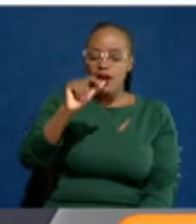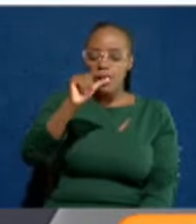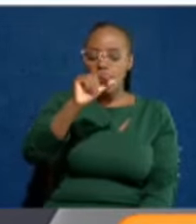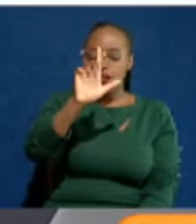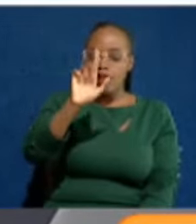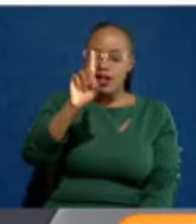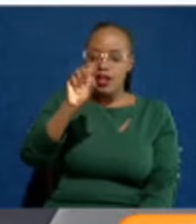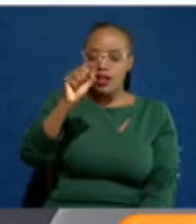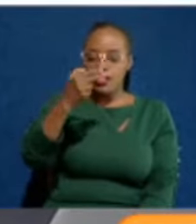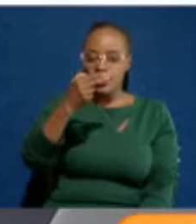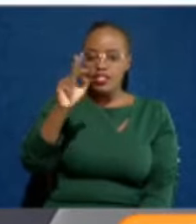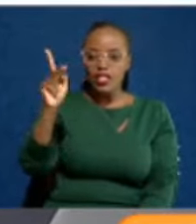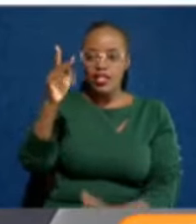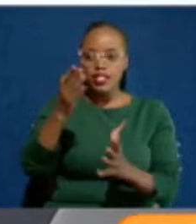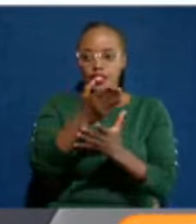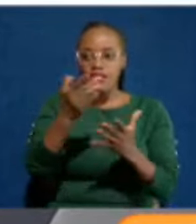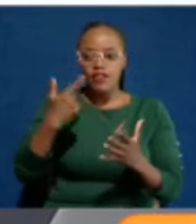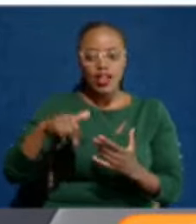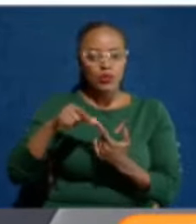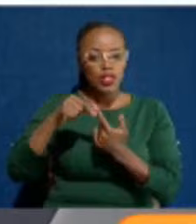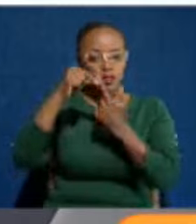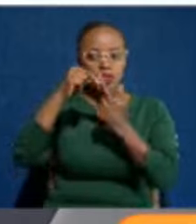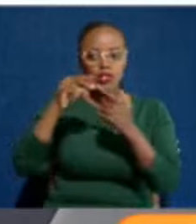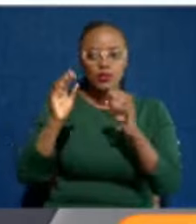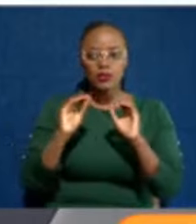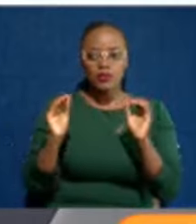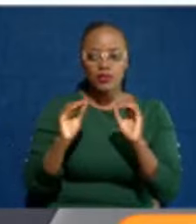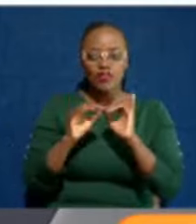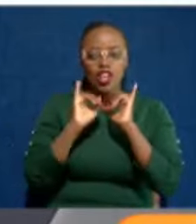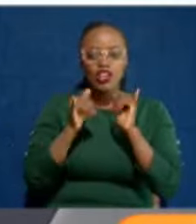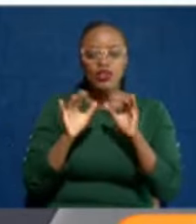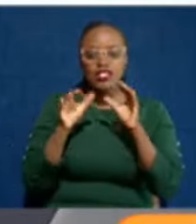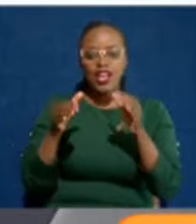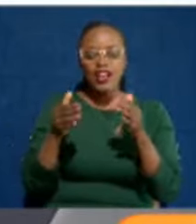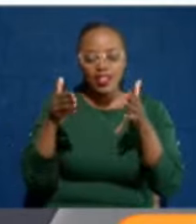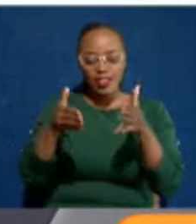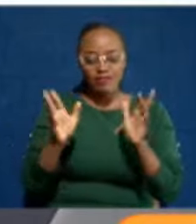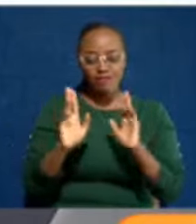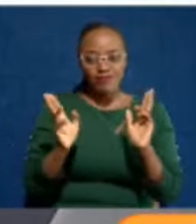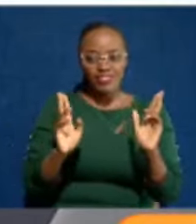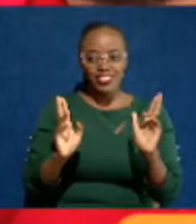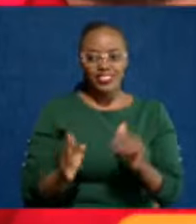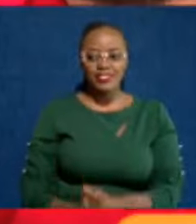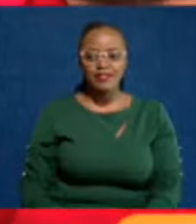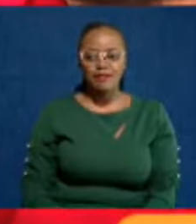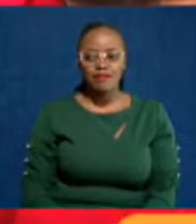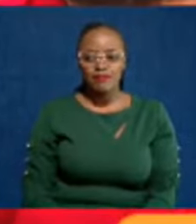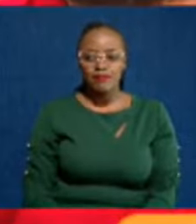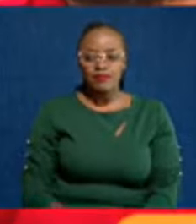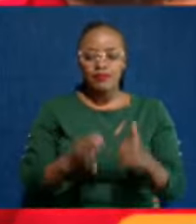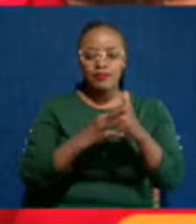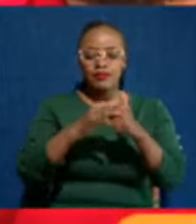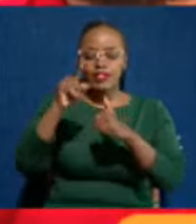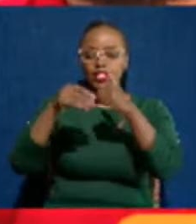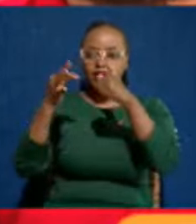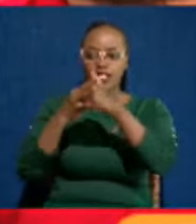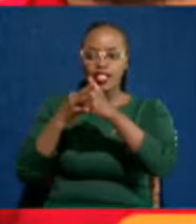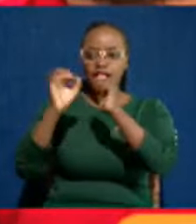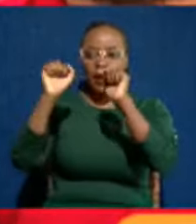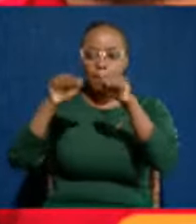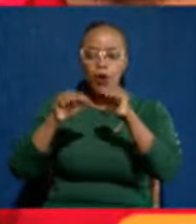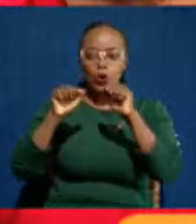Fellow Kenyans, we're not special. The News Gang is here. Nane Nane will be